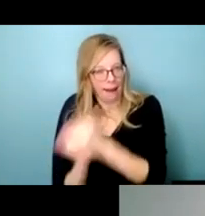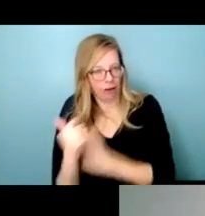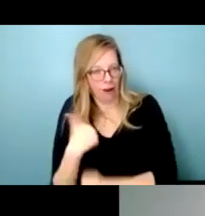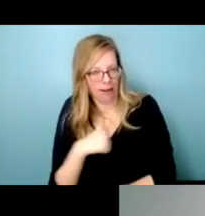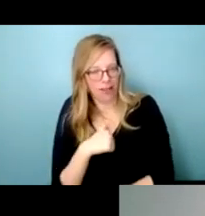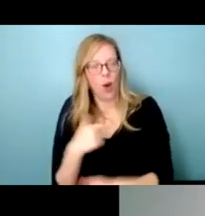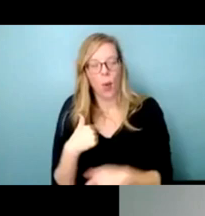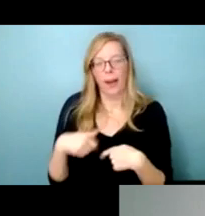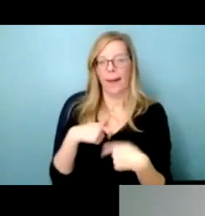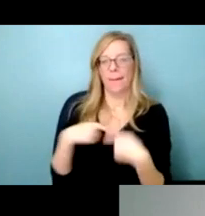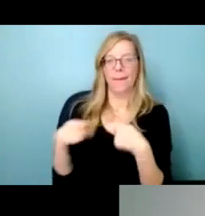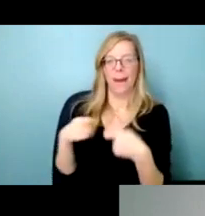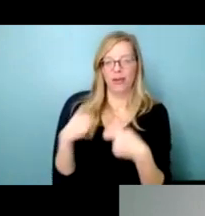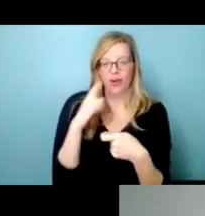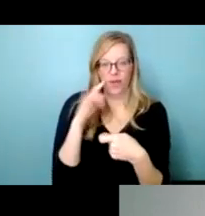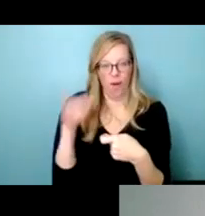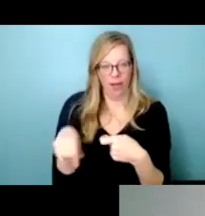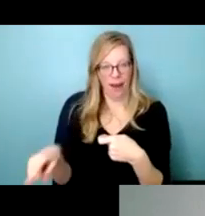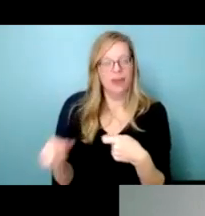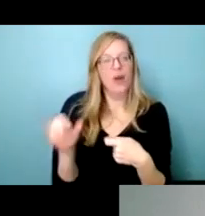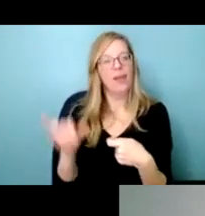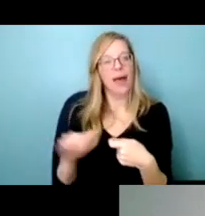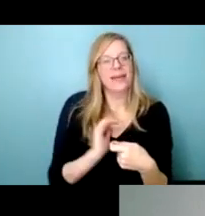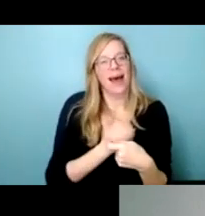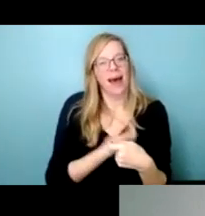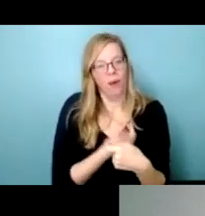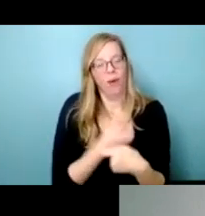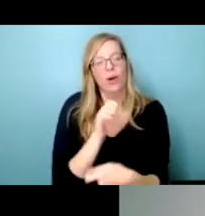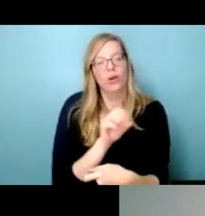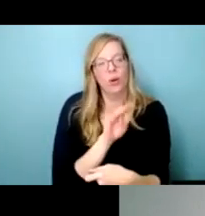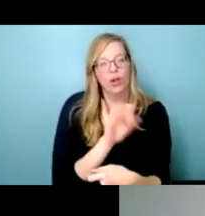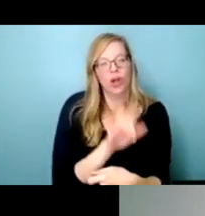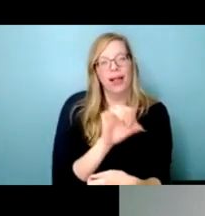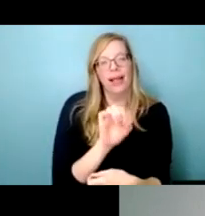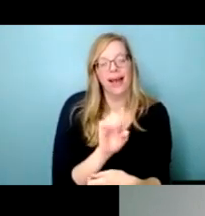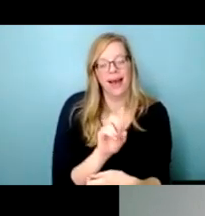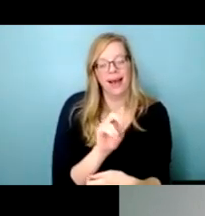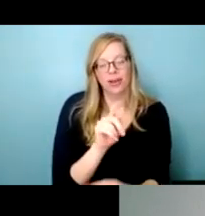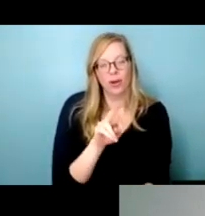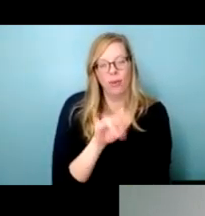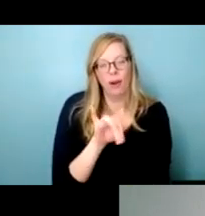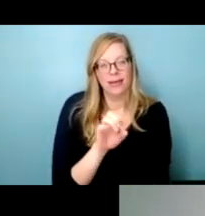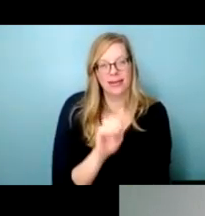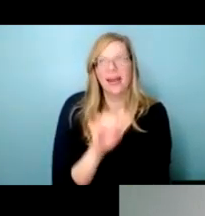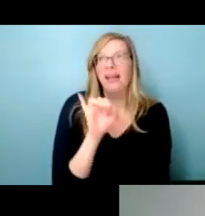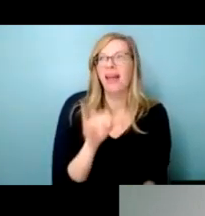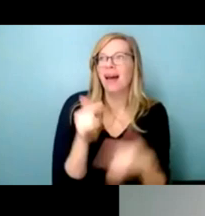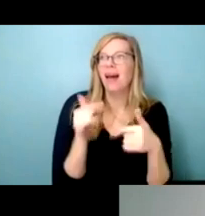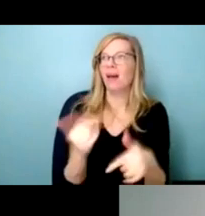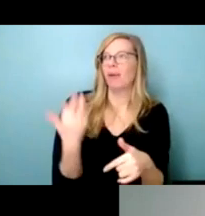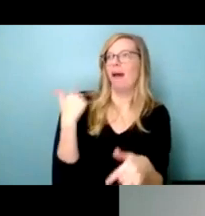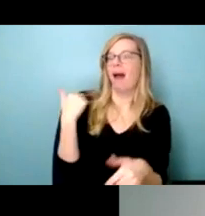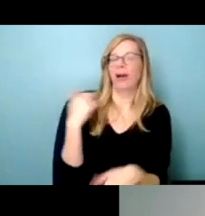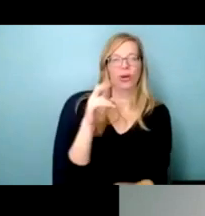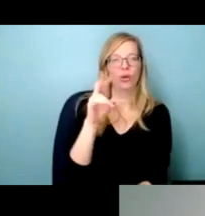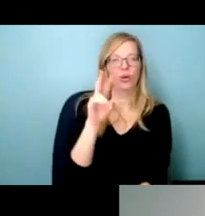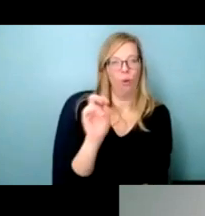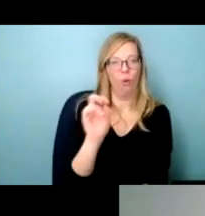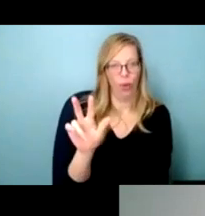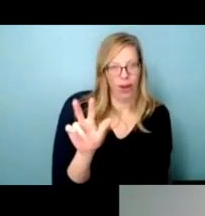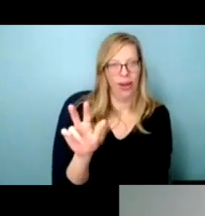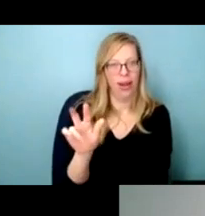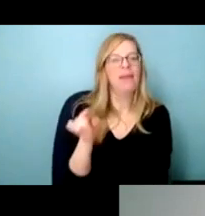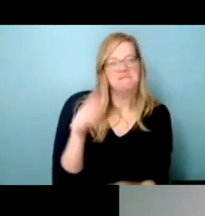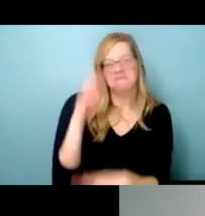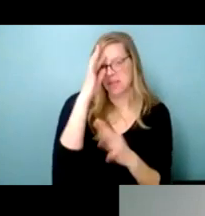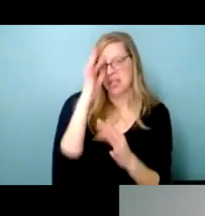our social enterprise. That decision was made, you know, back in 2003, where you know there was a desire to